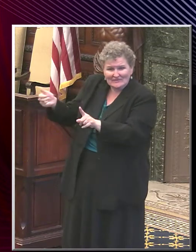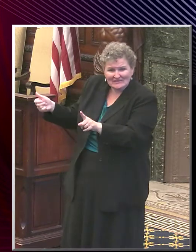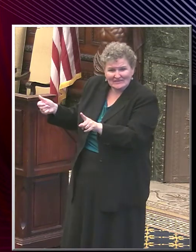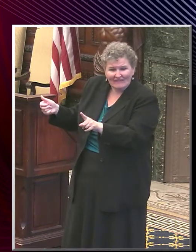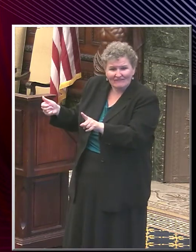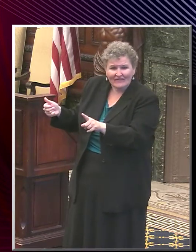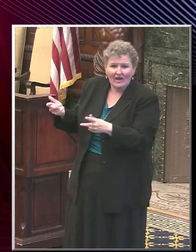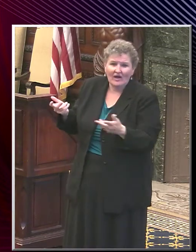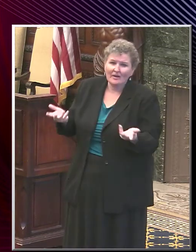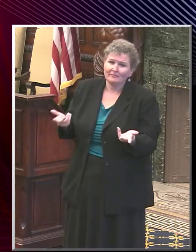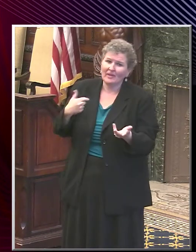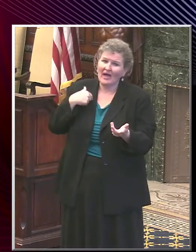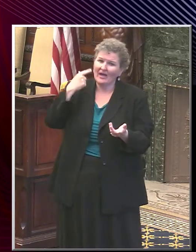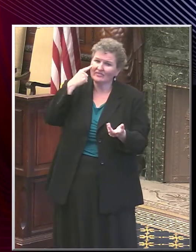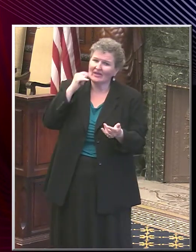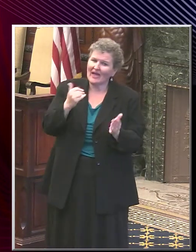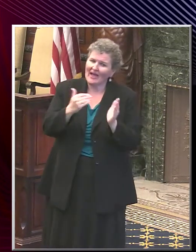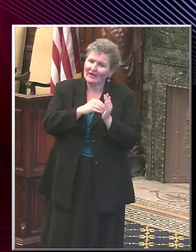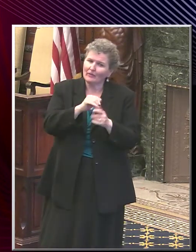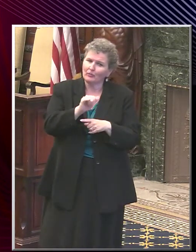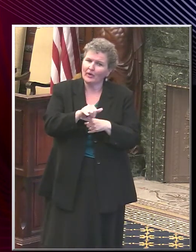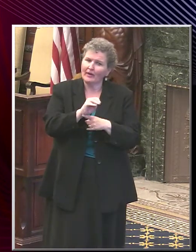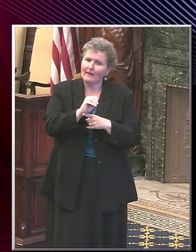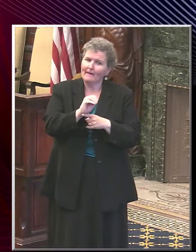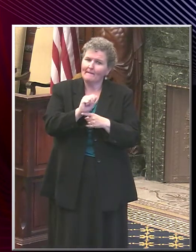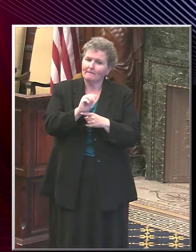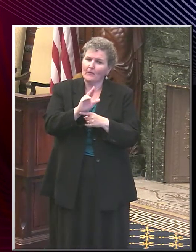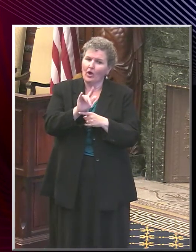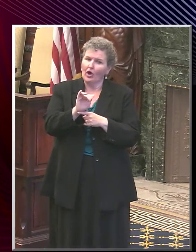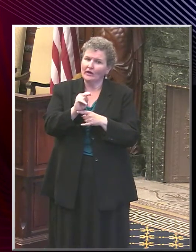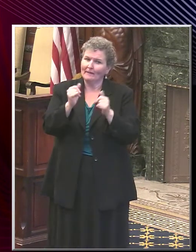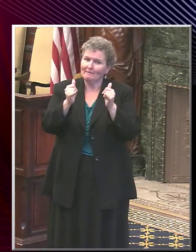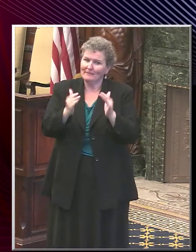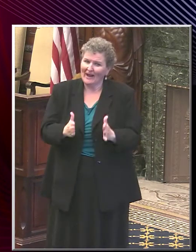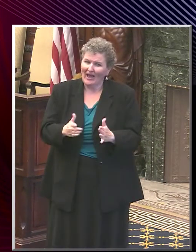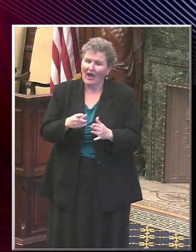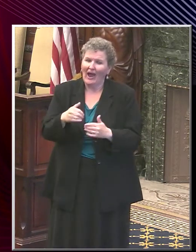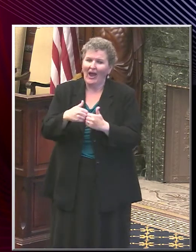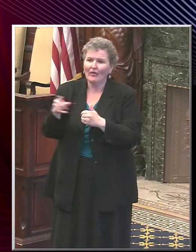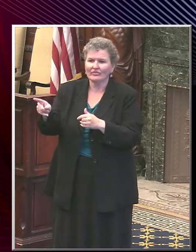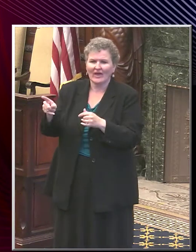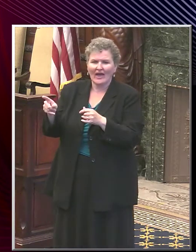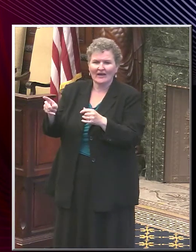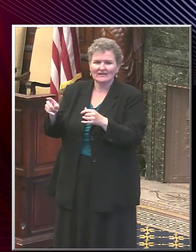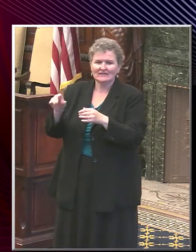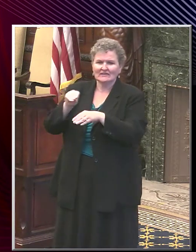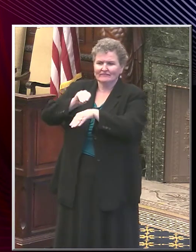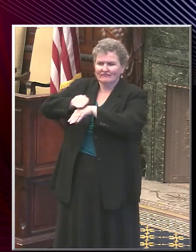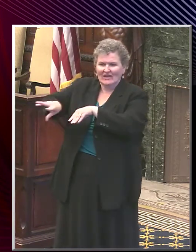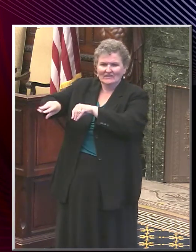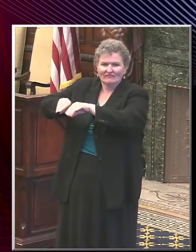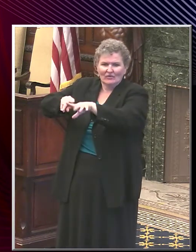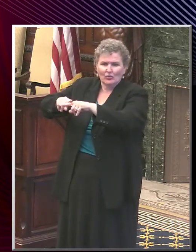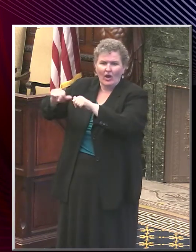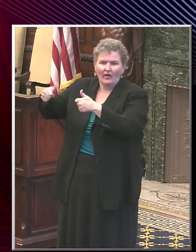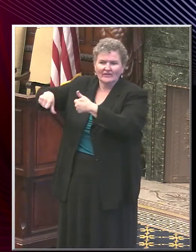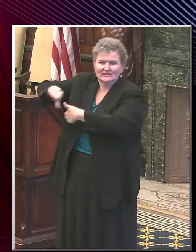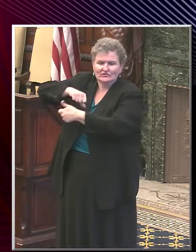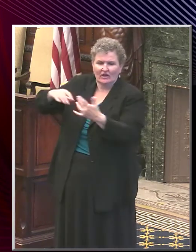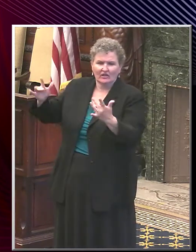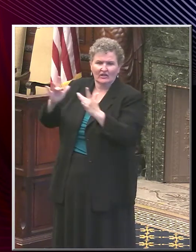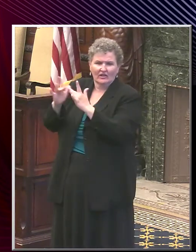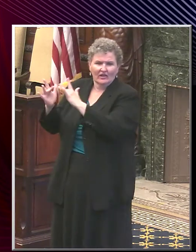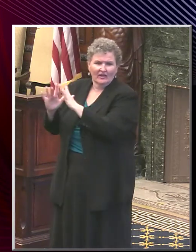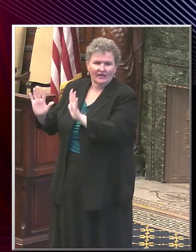I think that the Marlins need to look into how is it they affected each other. I'm much more concerned about the risk of that over the long term than I am the